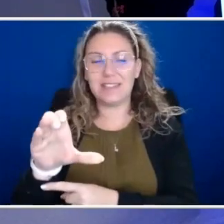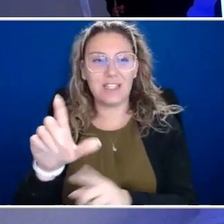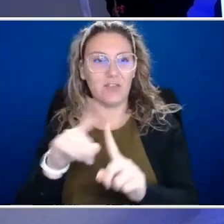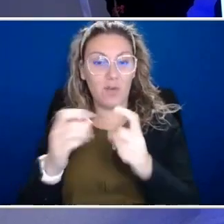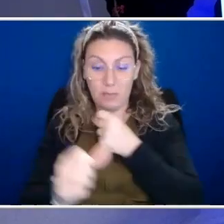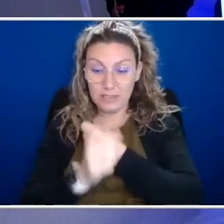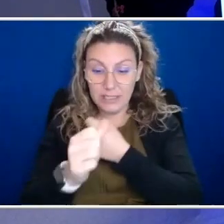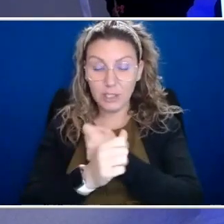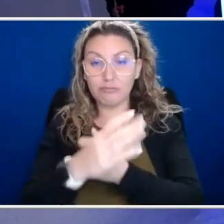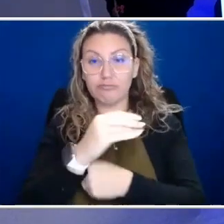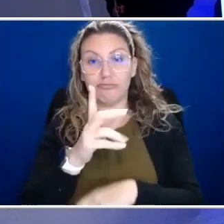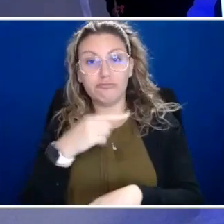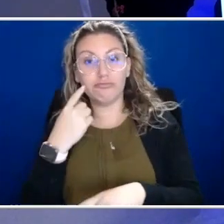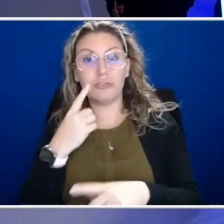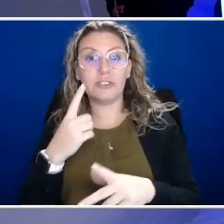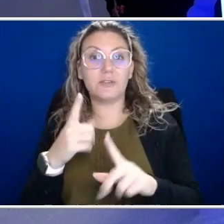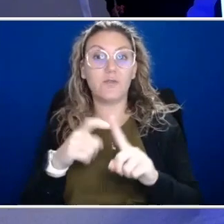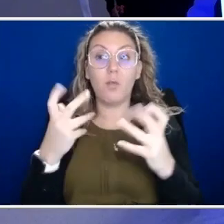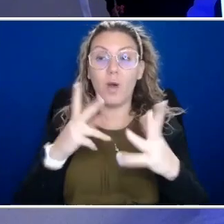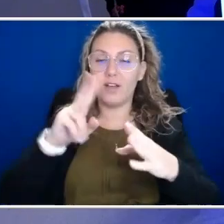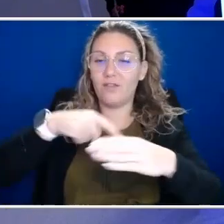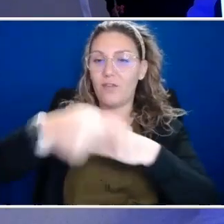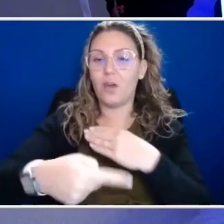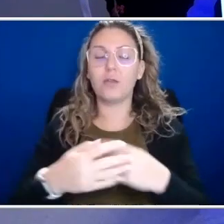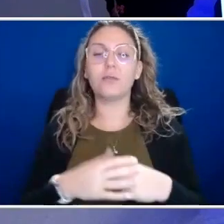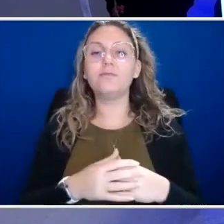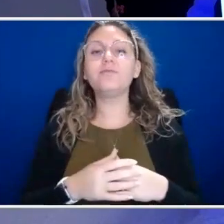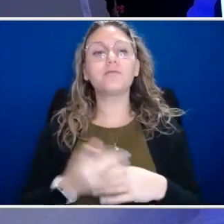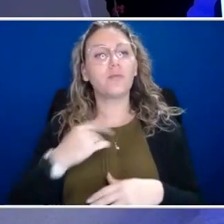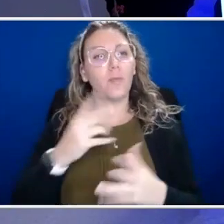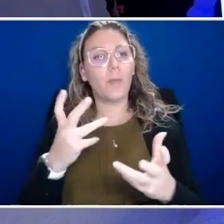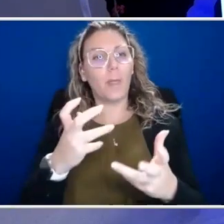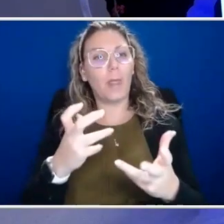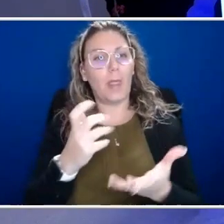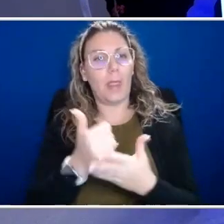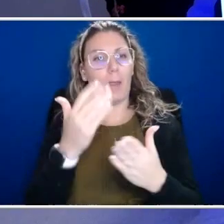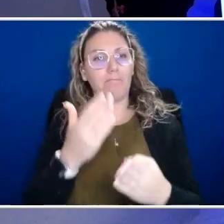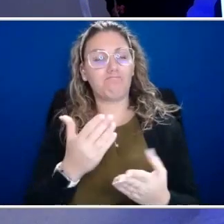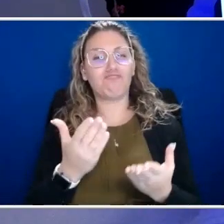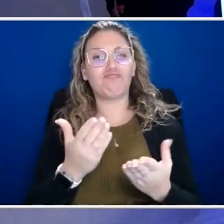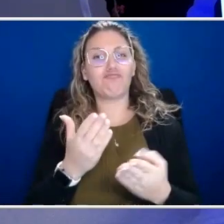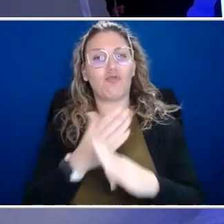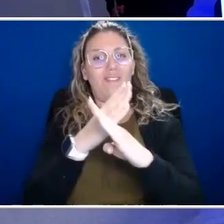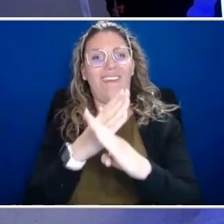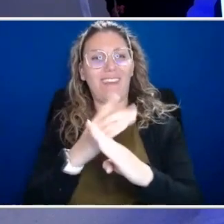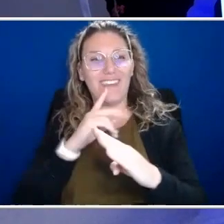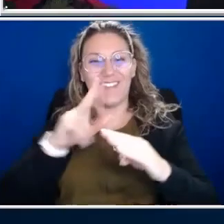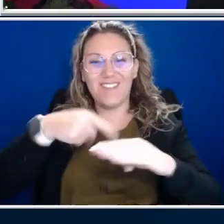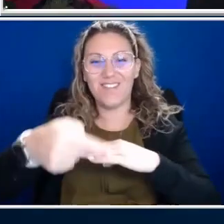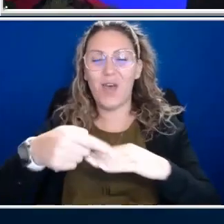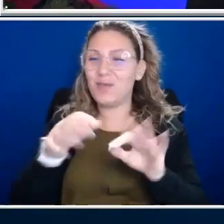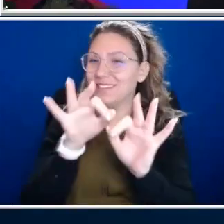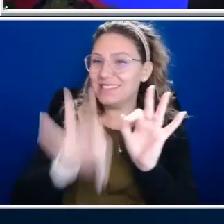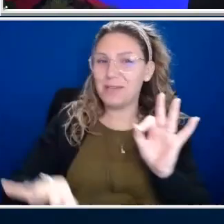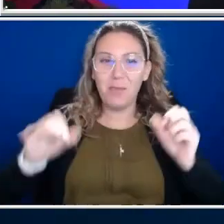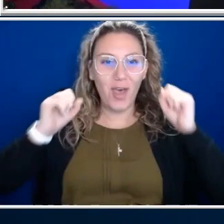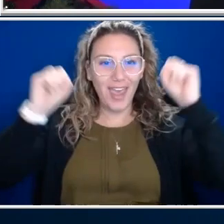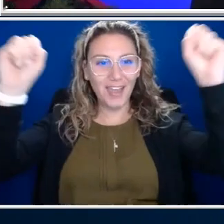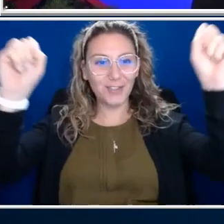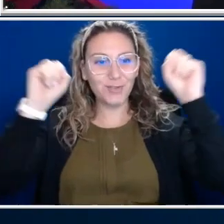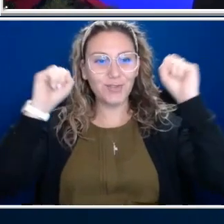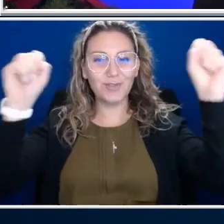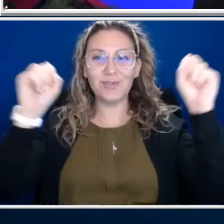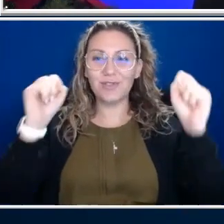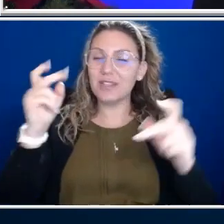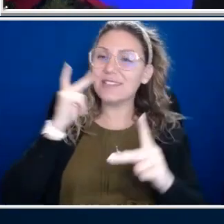falling. We want to help prevent a fall with some simple exercises, so we want to head out and check in with Alexis Delstead,